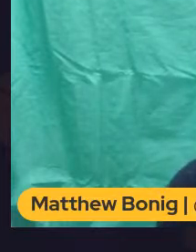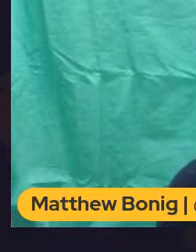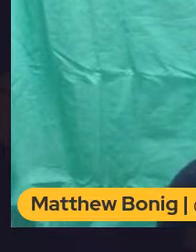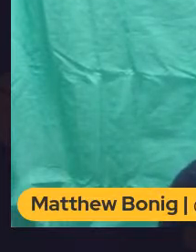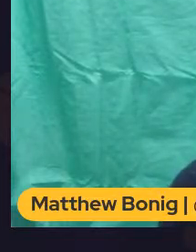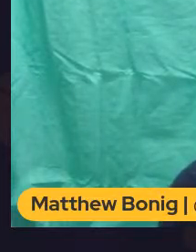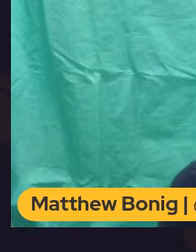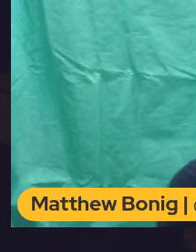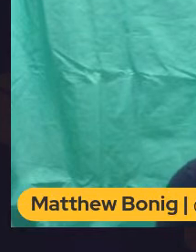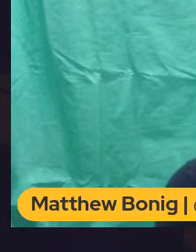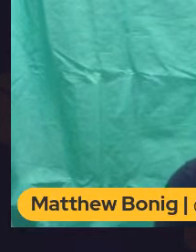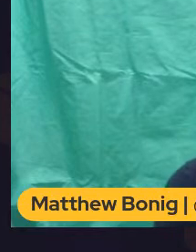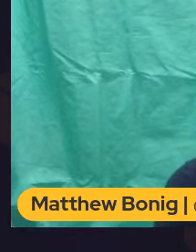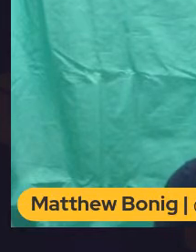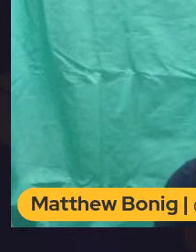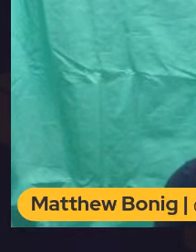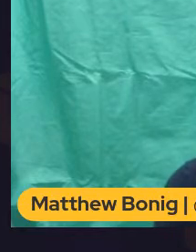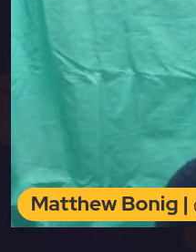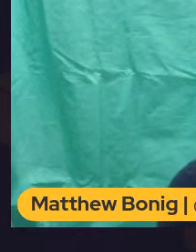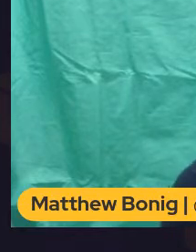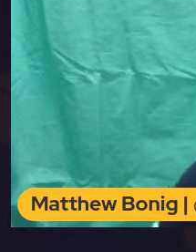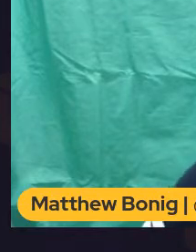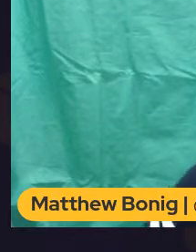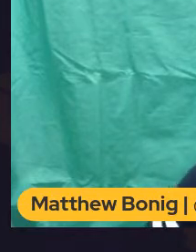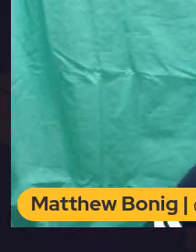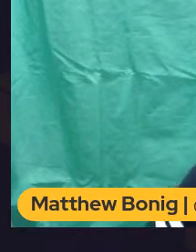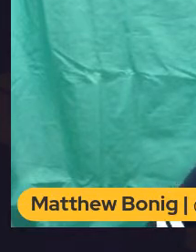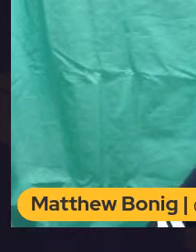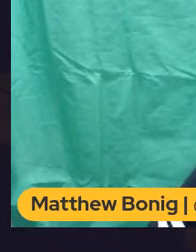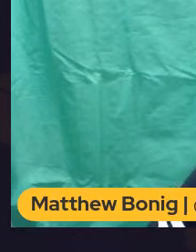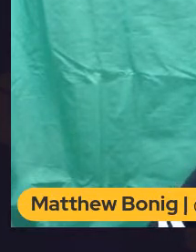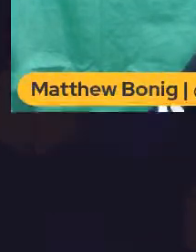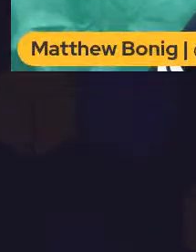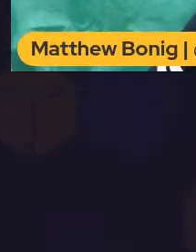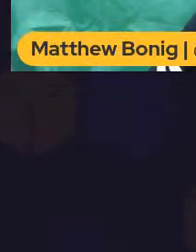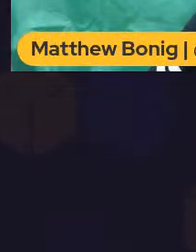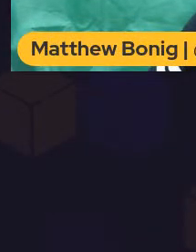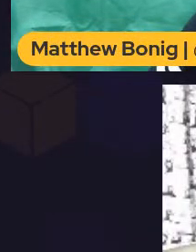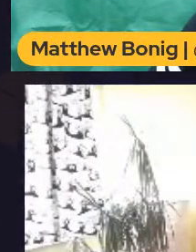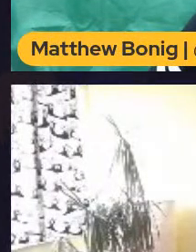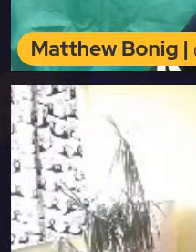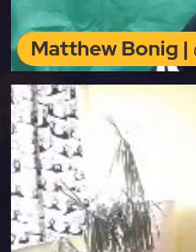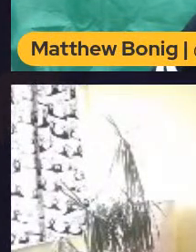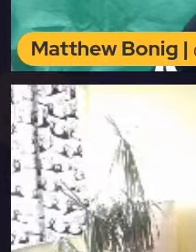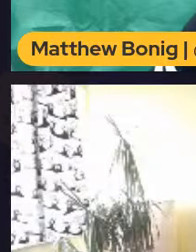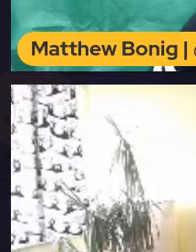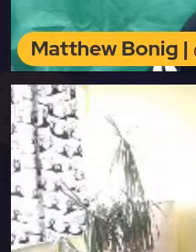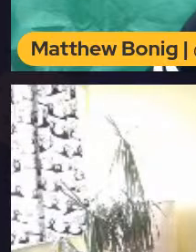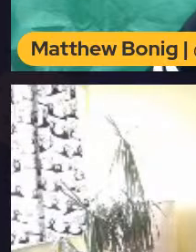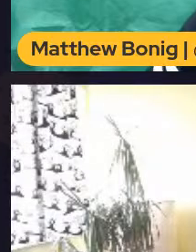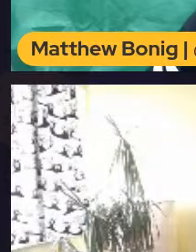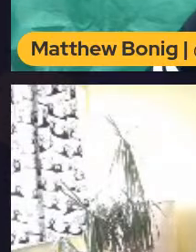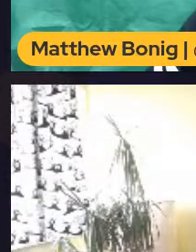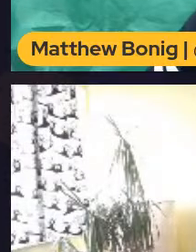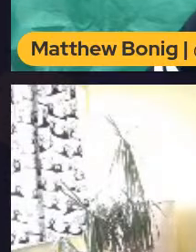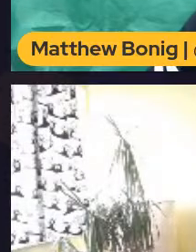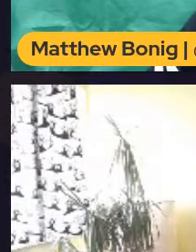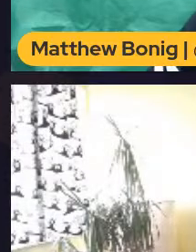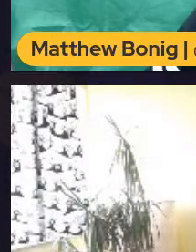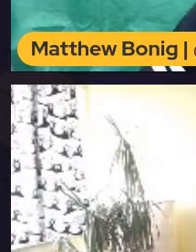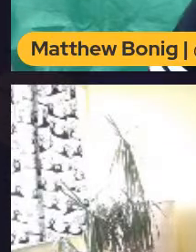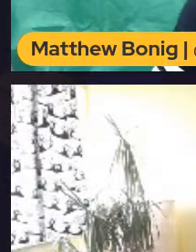us. We've also got Hillary, who's going to be helping us through a lot of this. We've also got a couple of co-hosts to helping me out today. We've